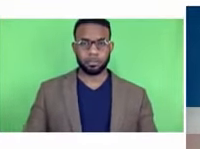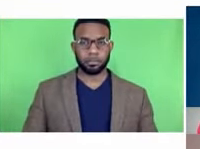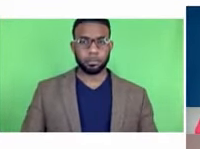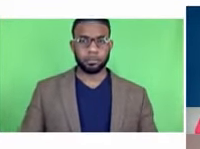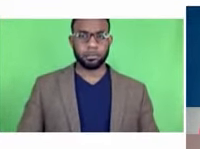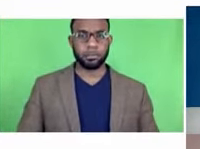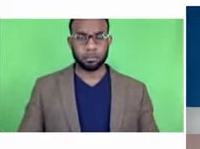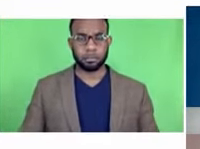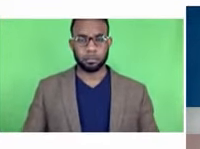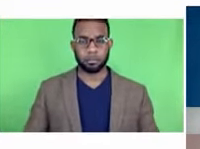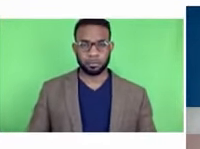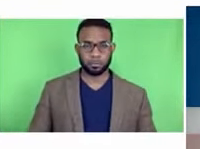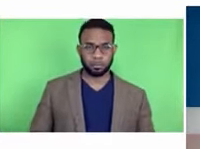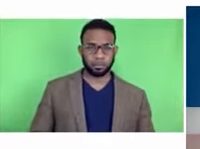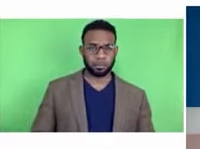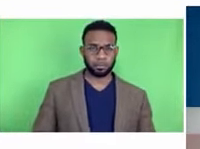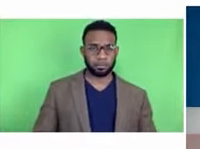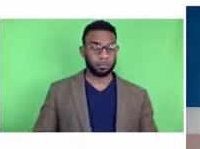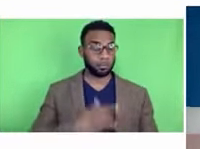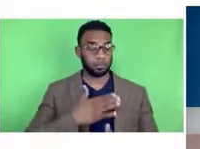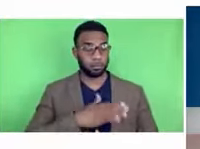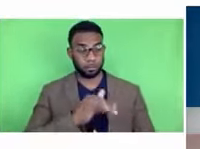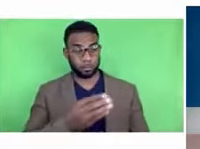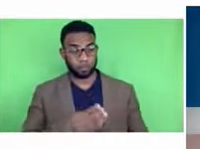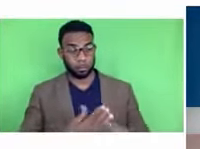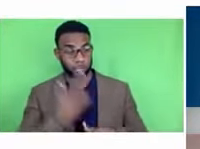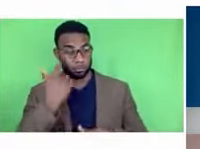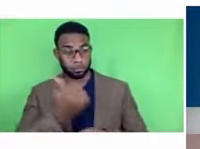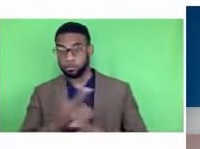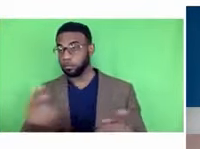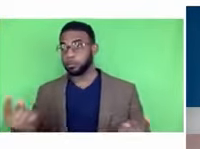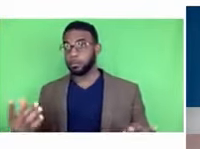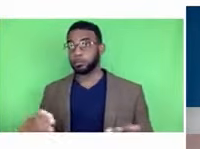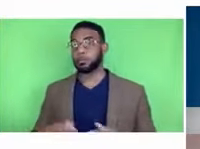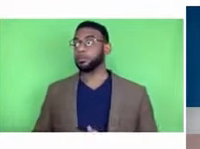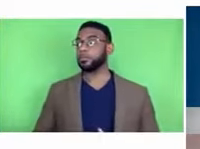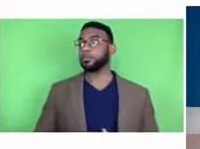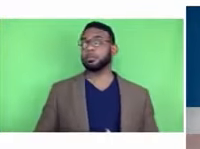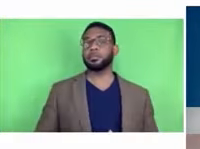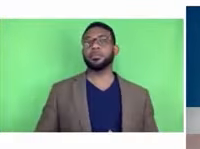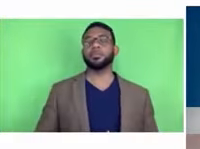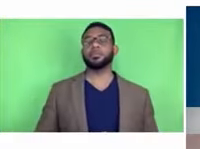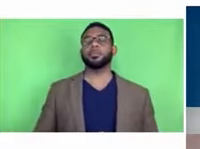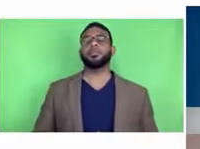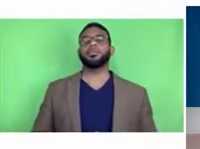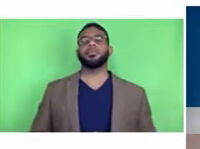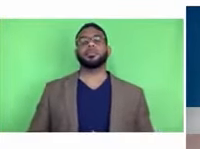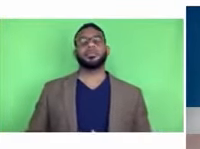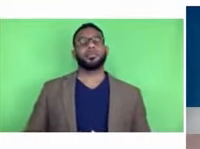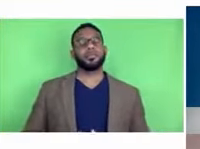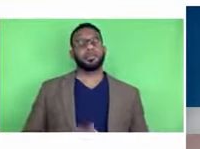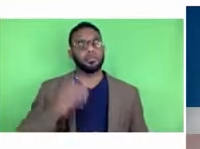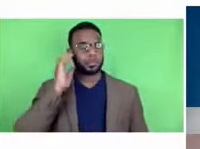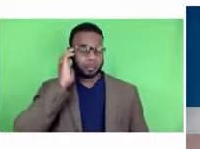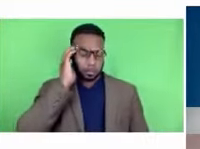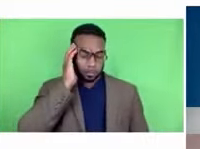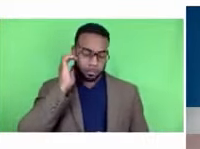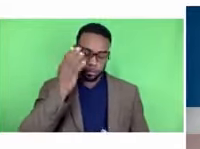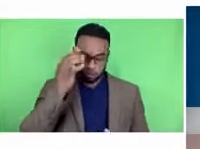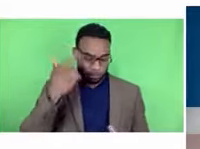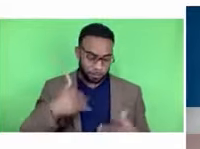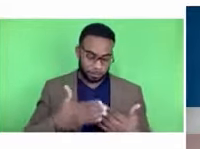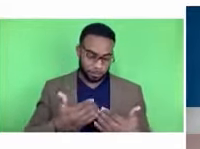Excellent. Thank you. I really appreciate that advice from everybody. And you know, it's kind of hard because it's easy for us to sit here